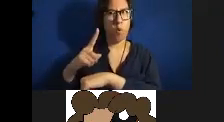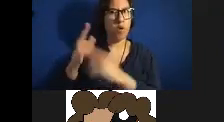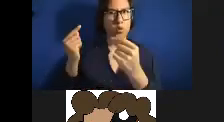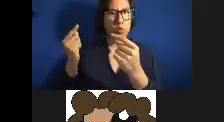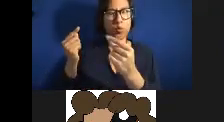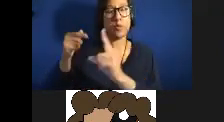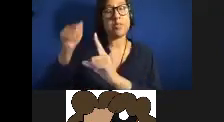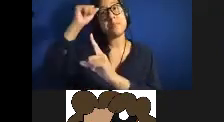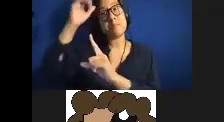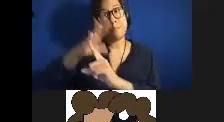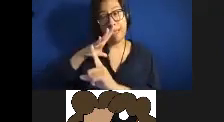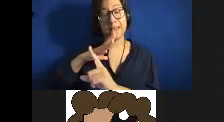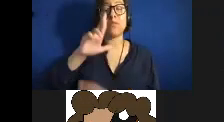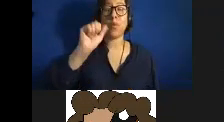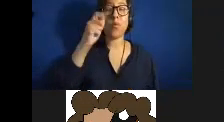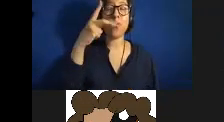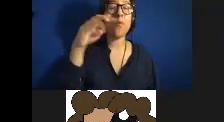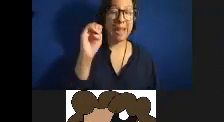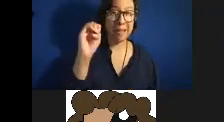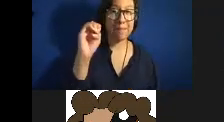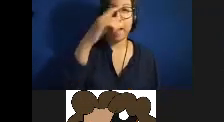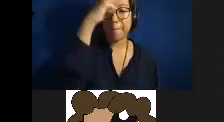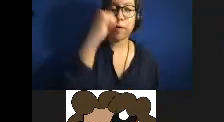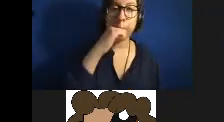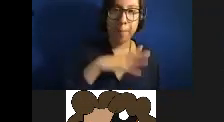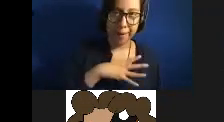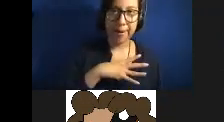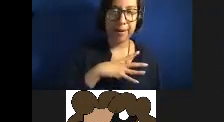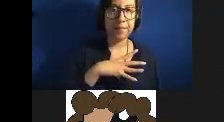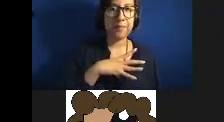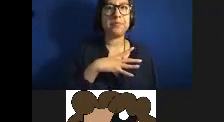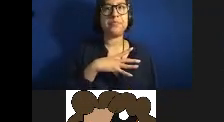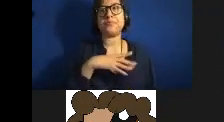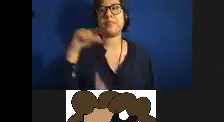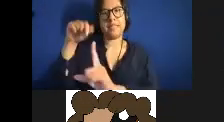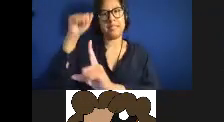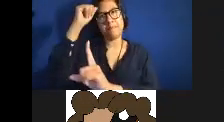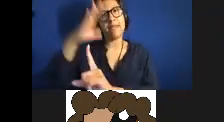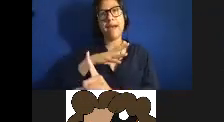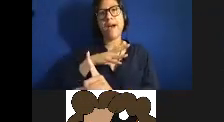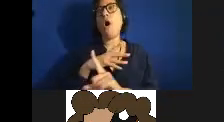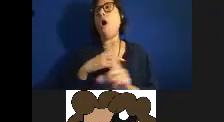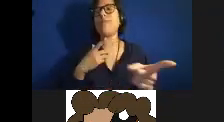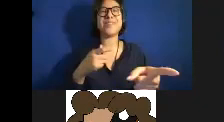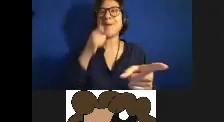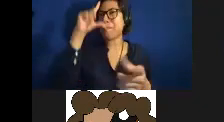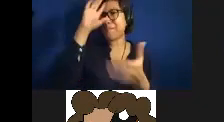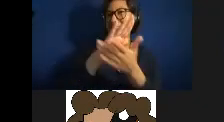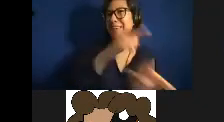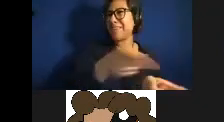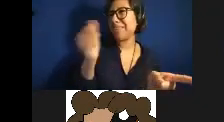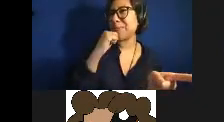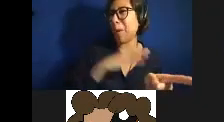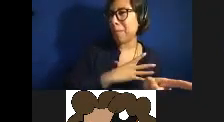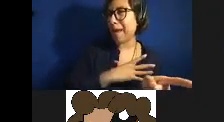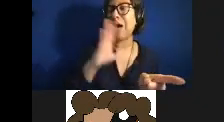raping Black women, right? Because, you know, because essentially he said nobody would believe them, so I'm going to assault